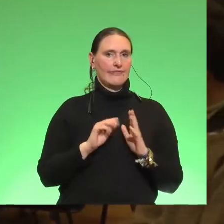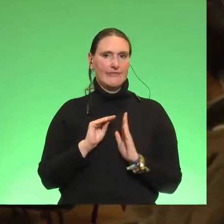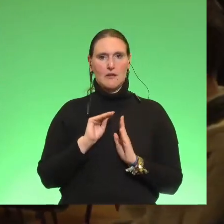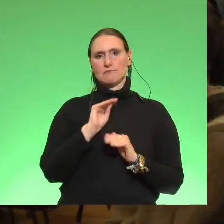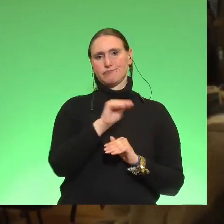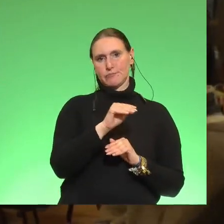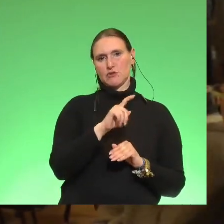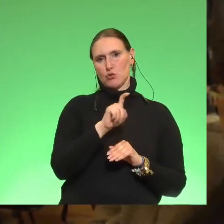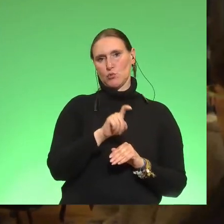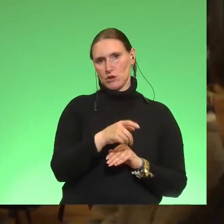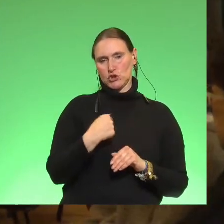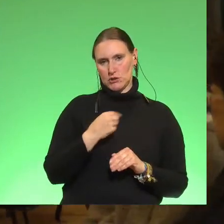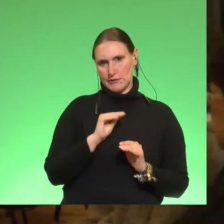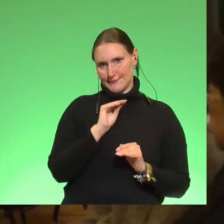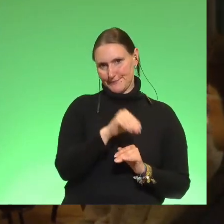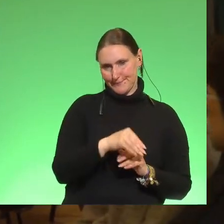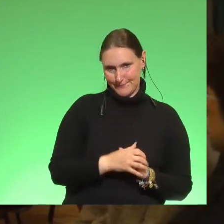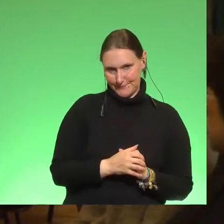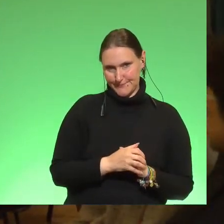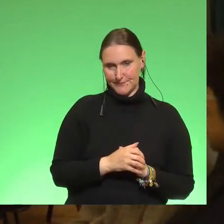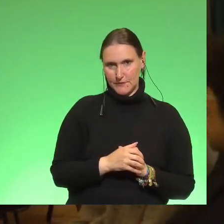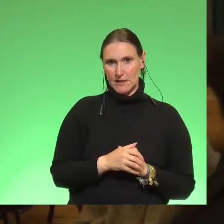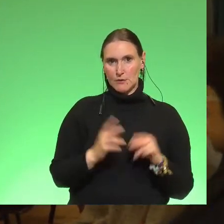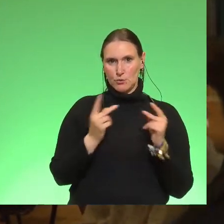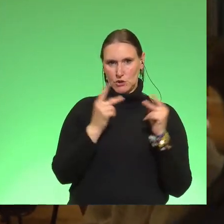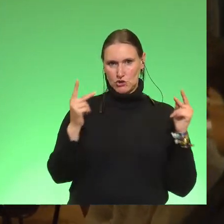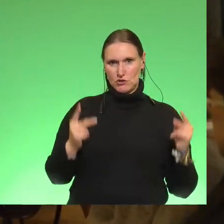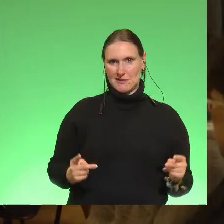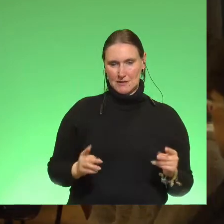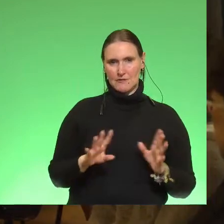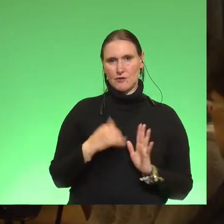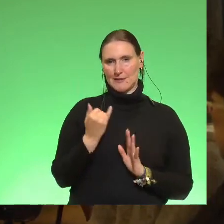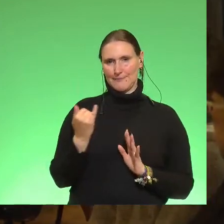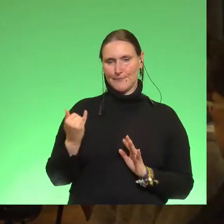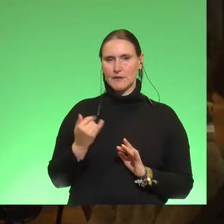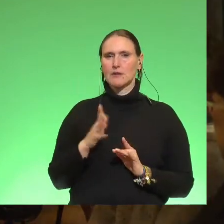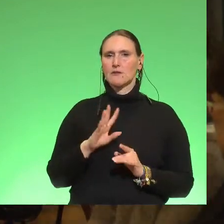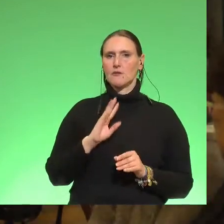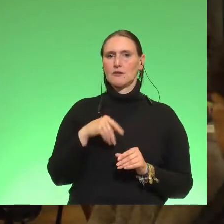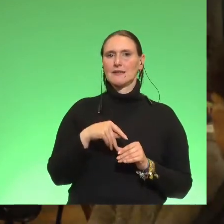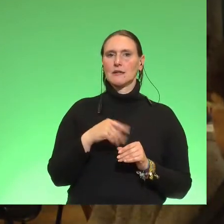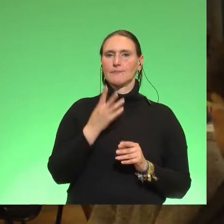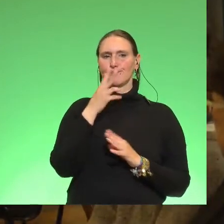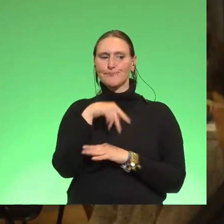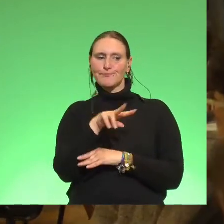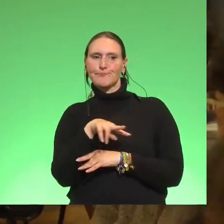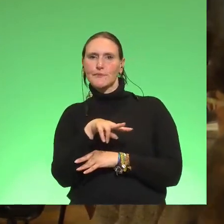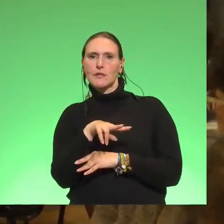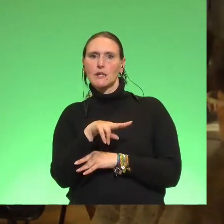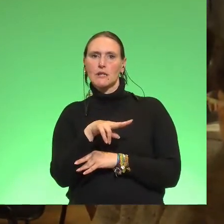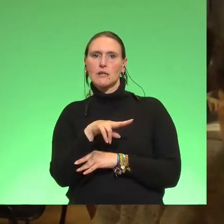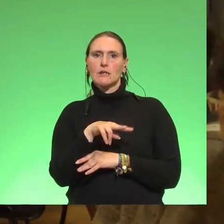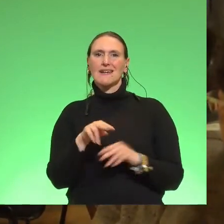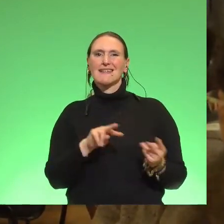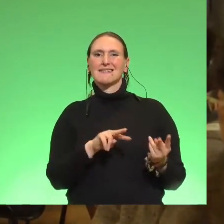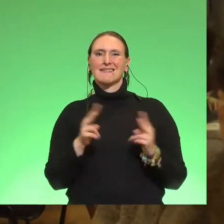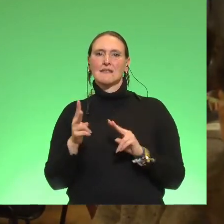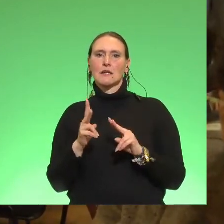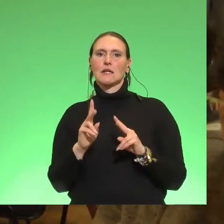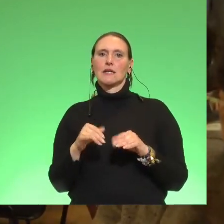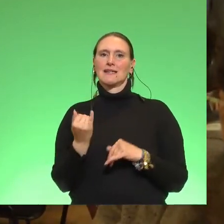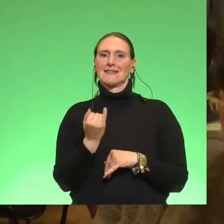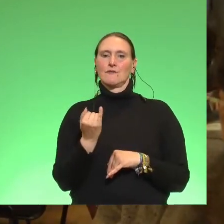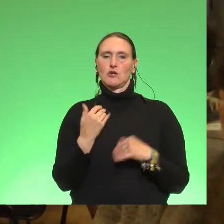question. So alongside the concept of individuation, there's also concept of trans-individuation. And I think